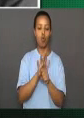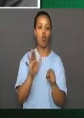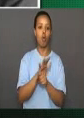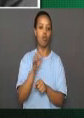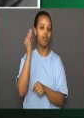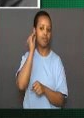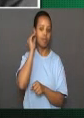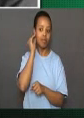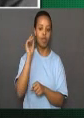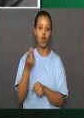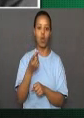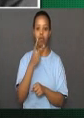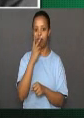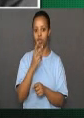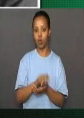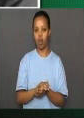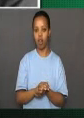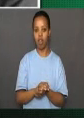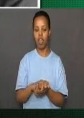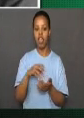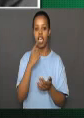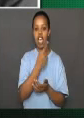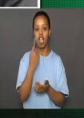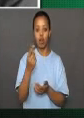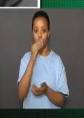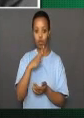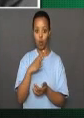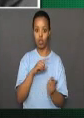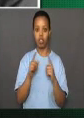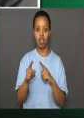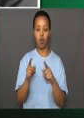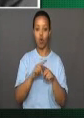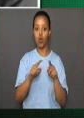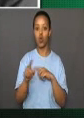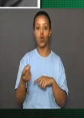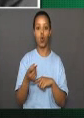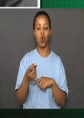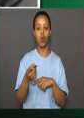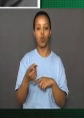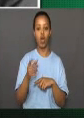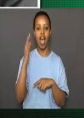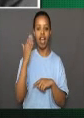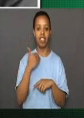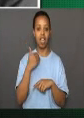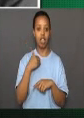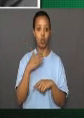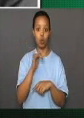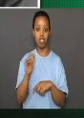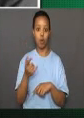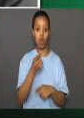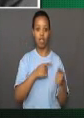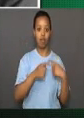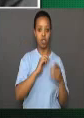attached earlobes. Since each man has a different version of the same